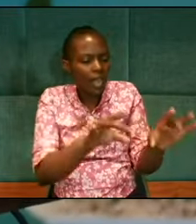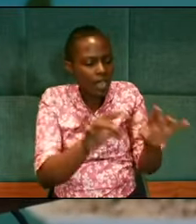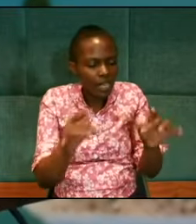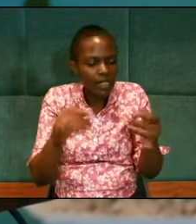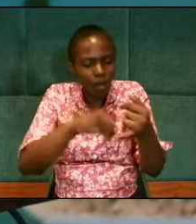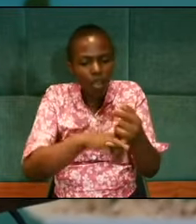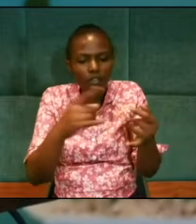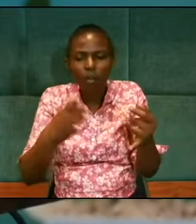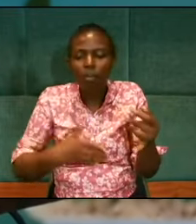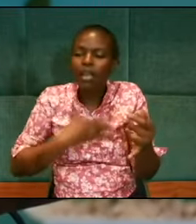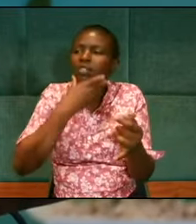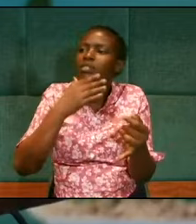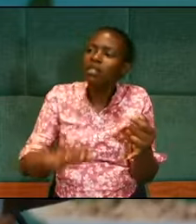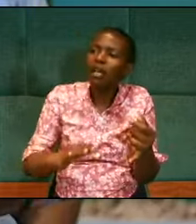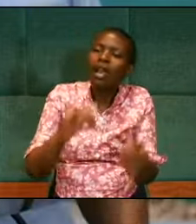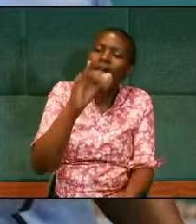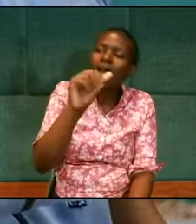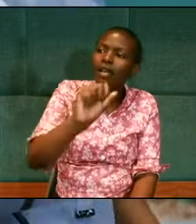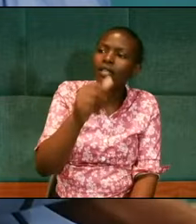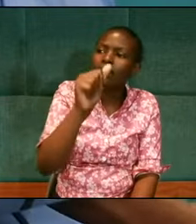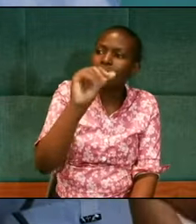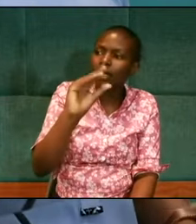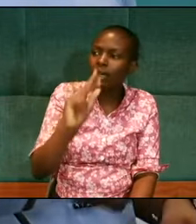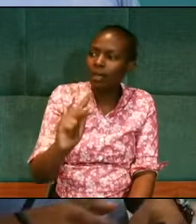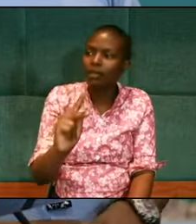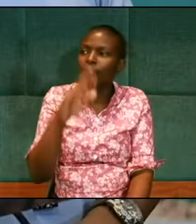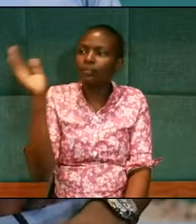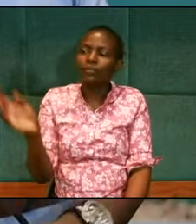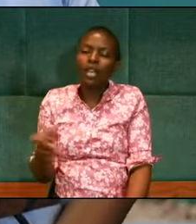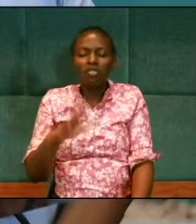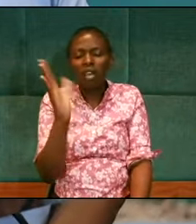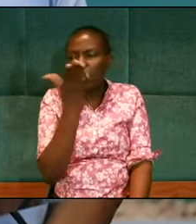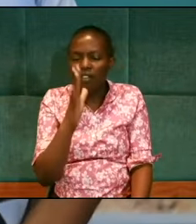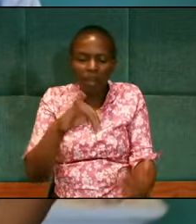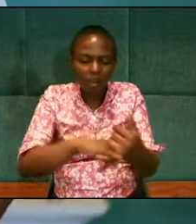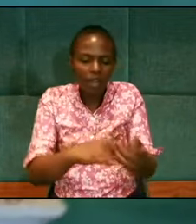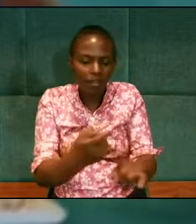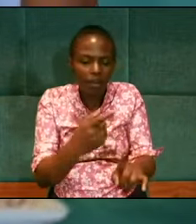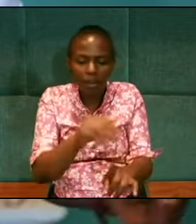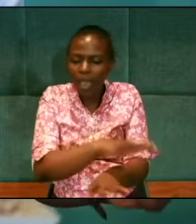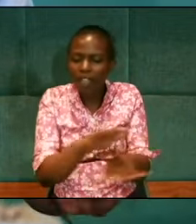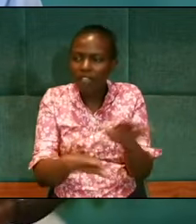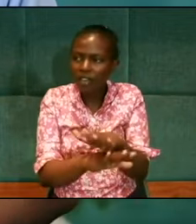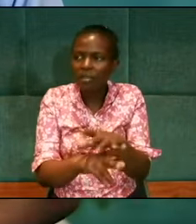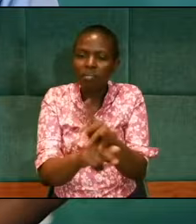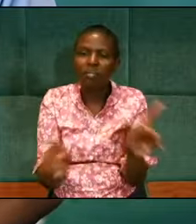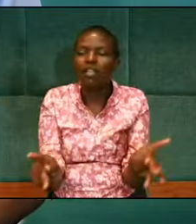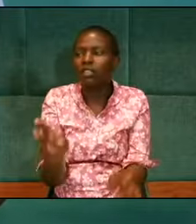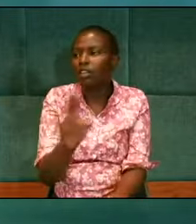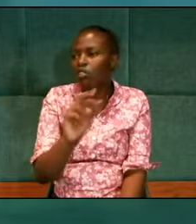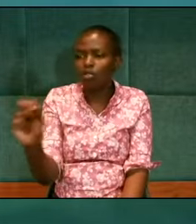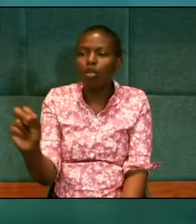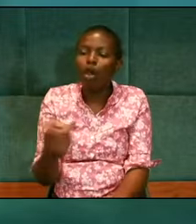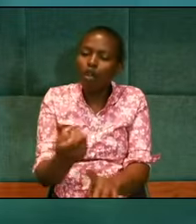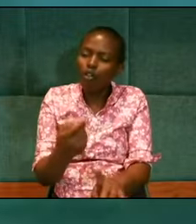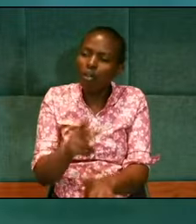wife for my son Isaac. Ladies and gentlemen, you can't marry from every place. You can't marry from every